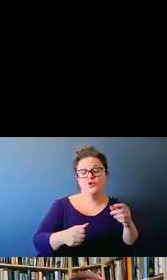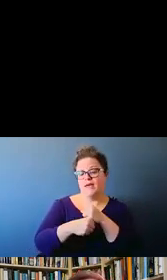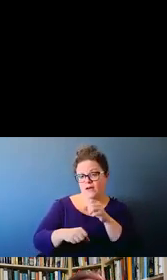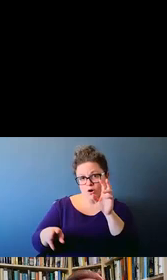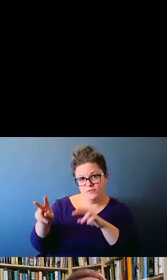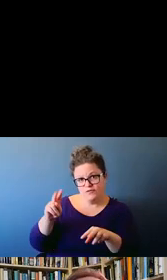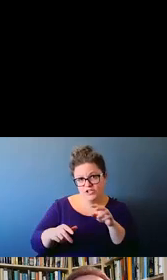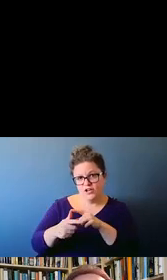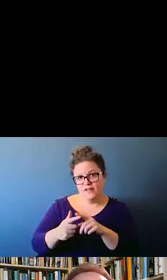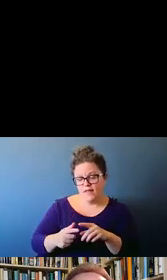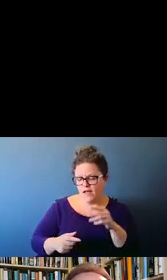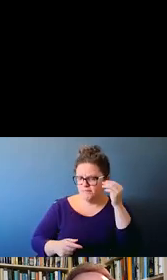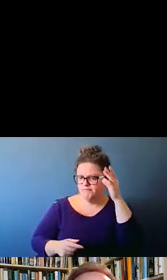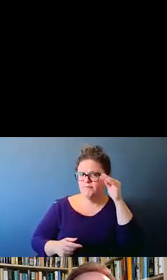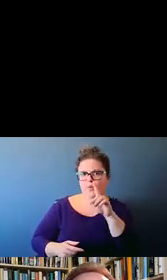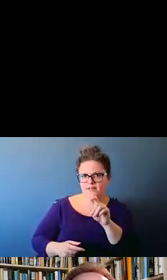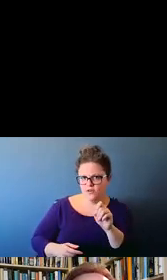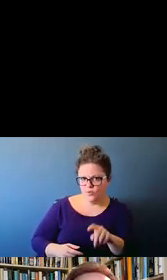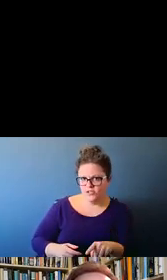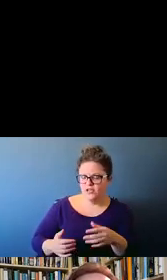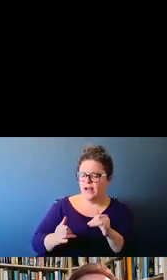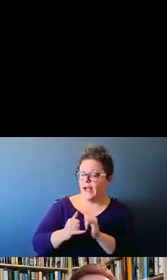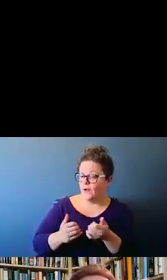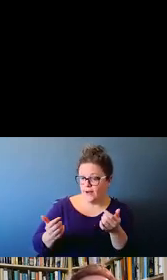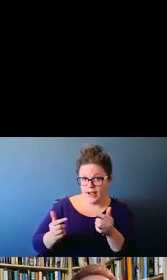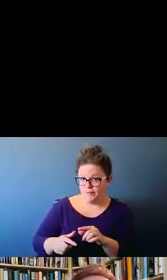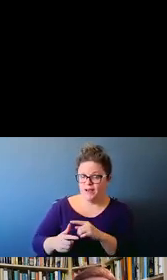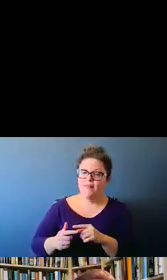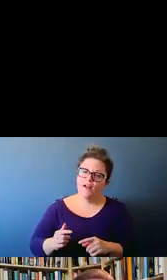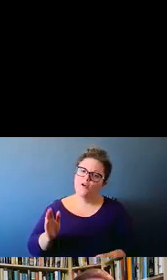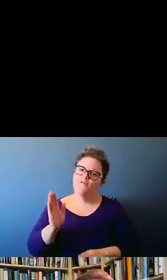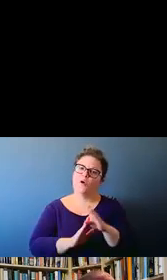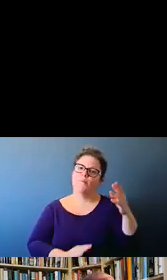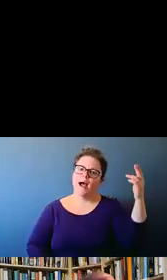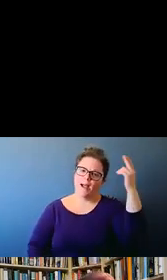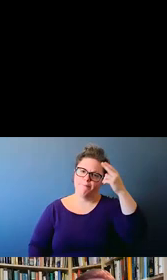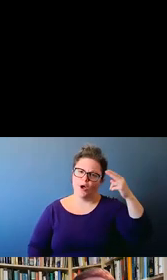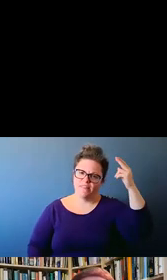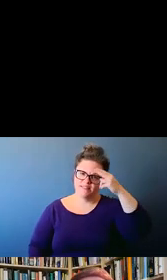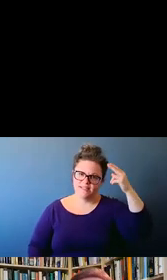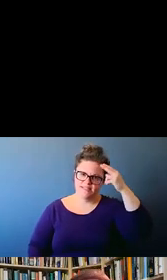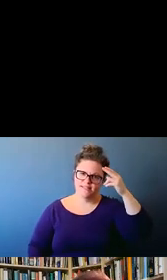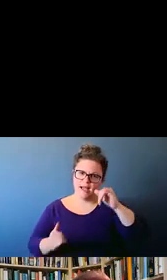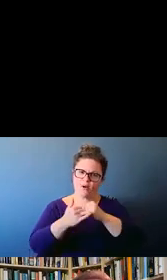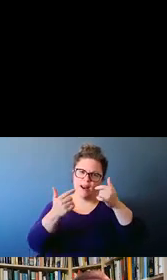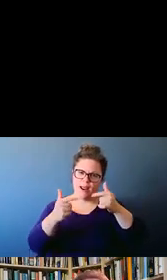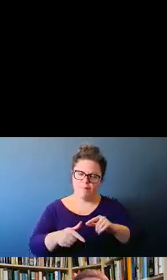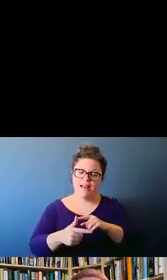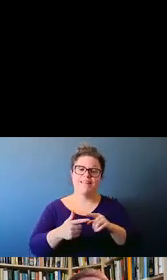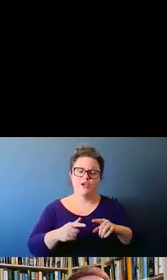question about it. Well, how did that happen? And then form a hypothesis about how that might have happened. And then you test that hypothesis. So that kind